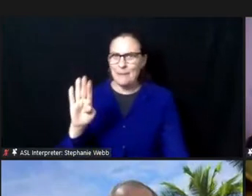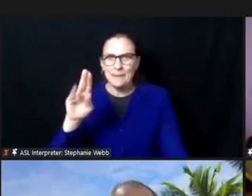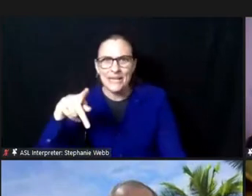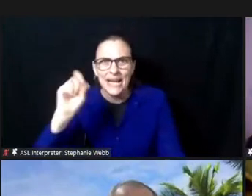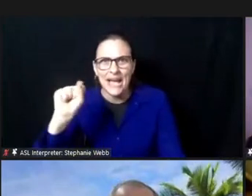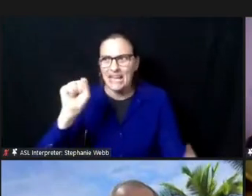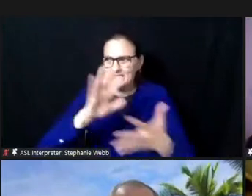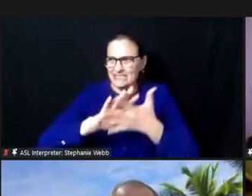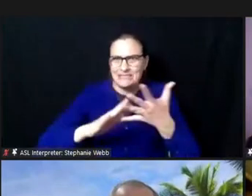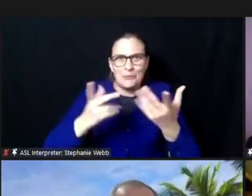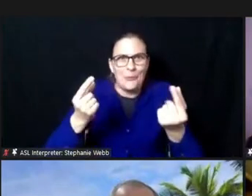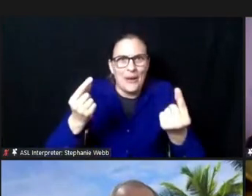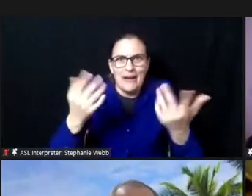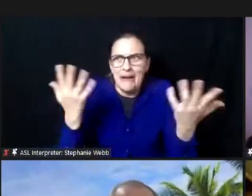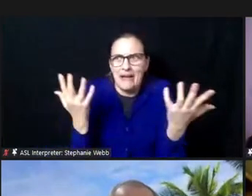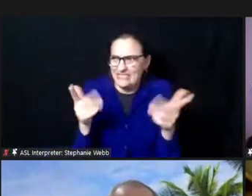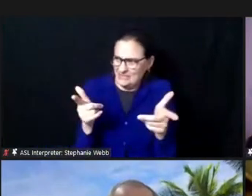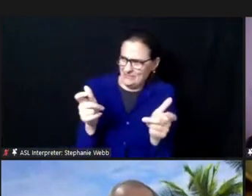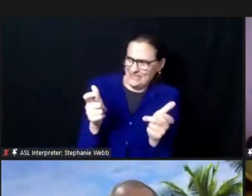How do I know I can do my work?